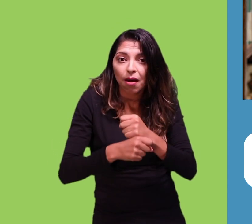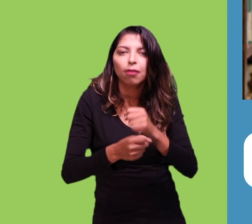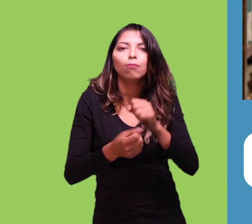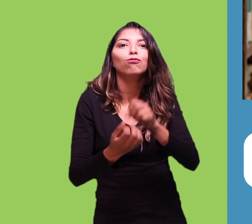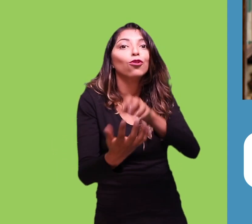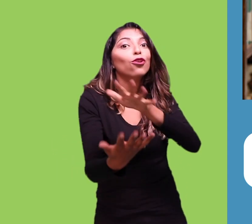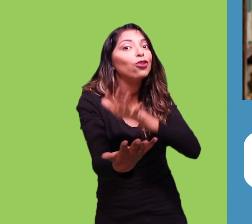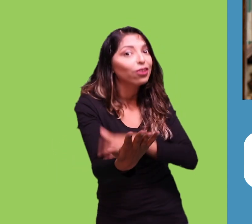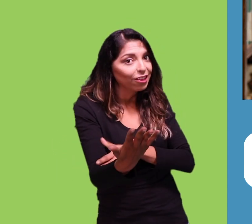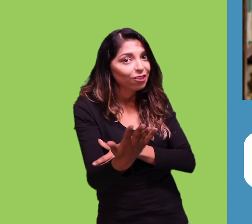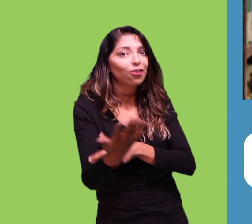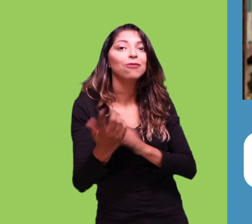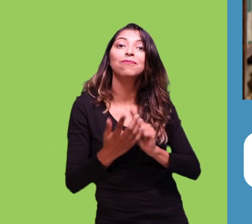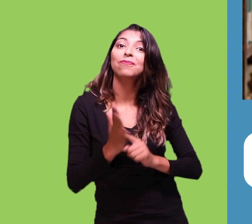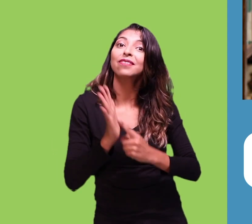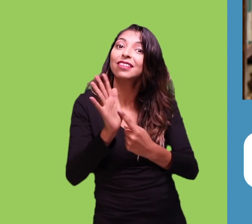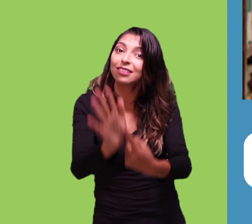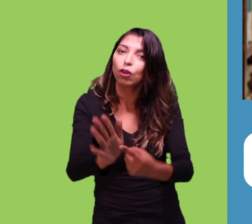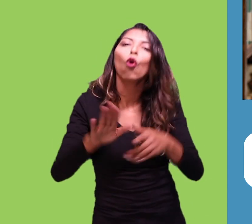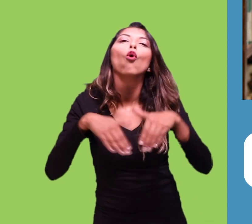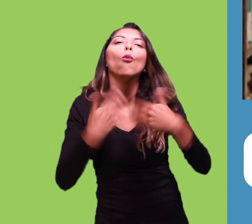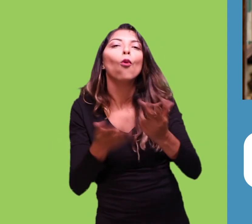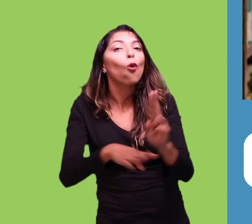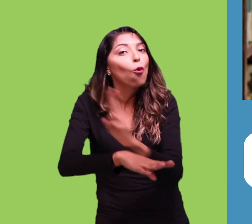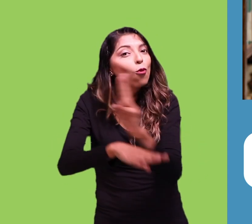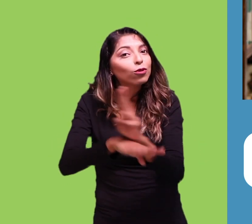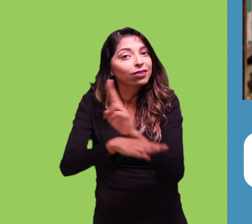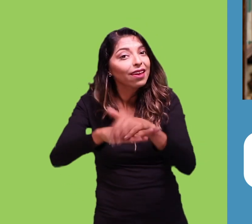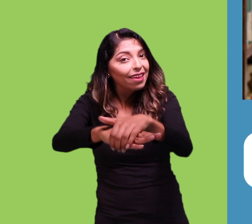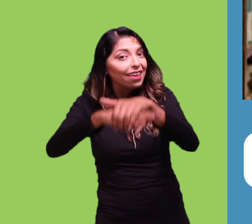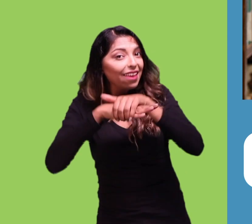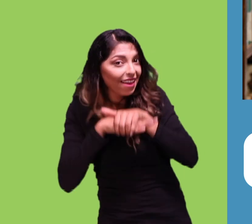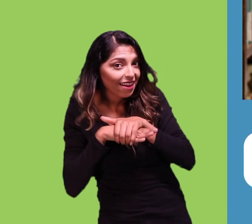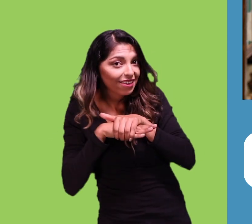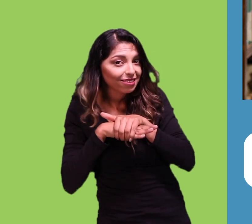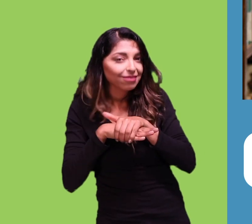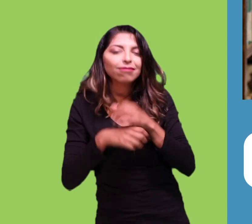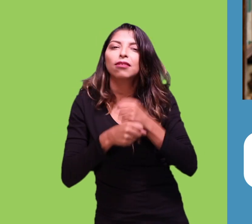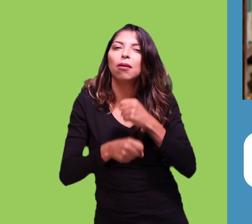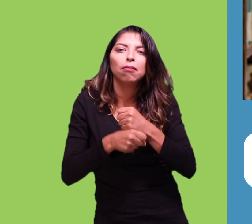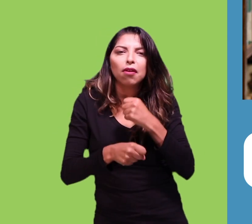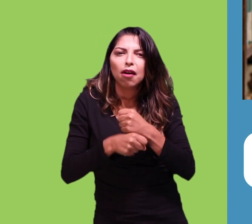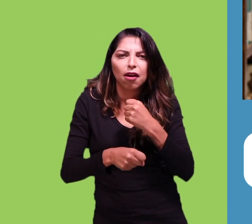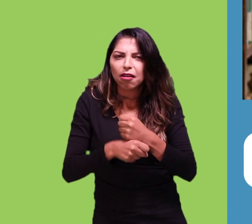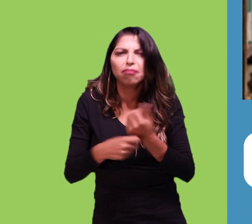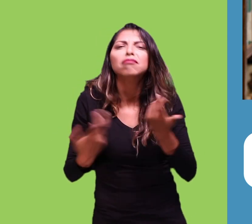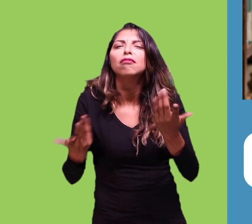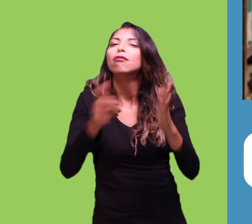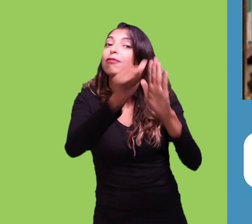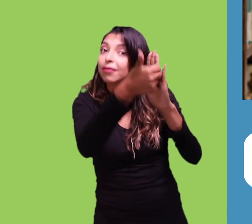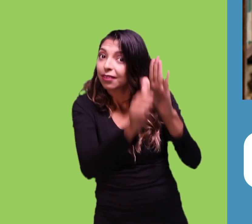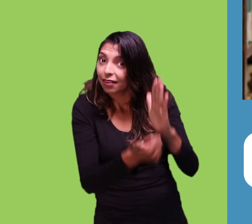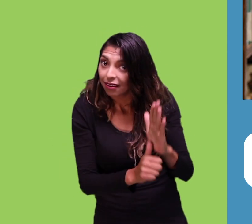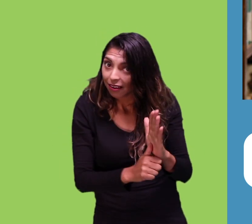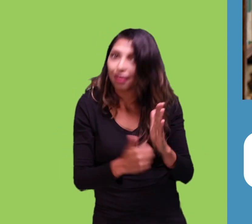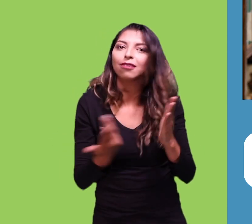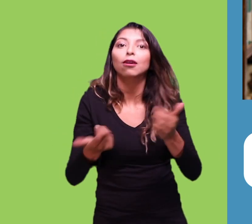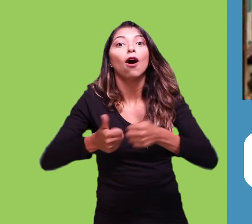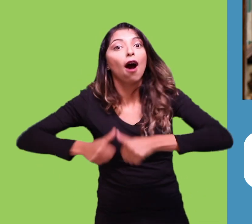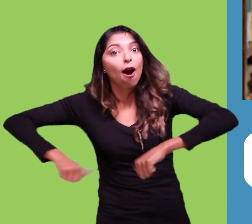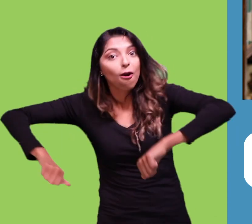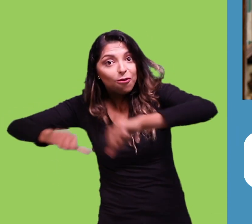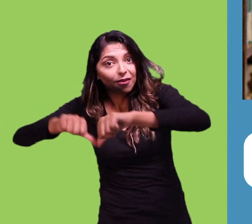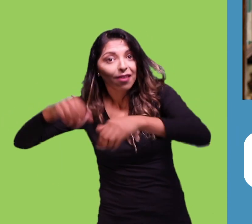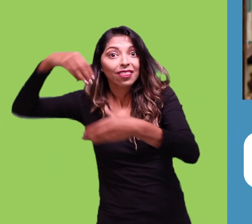creative product using the language tools they have seen throughout the module. It is a chance for students to show off what they can do in the